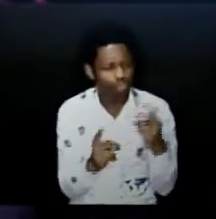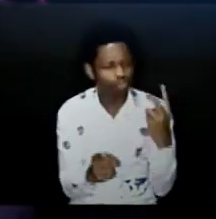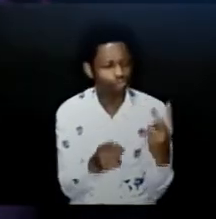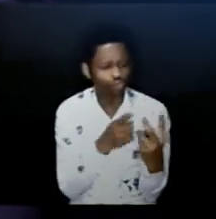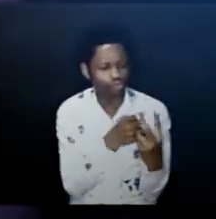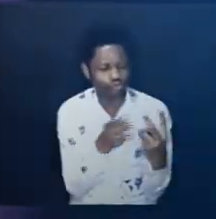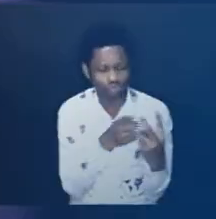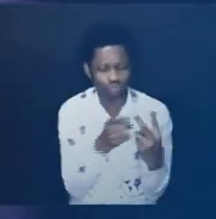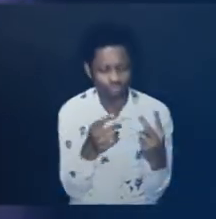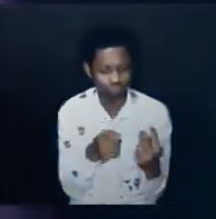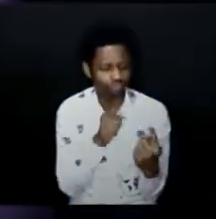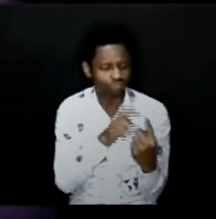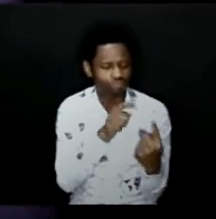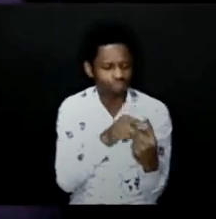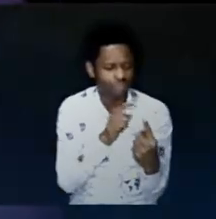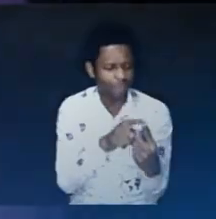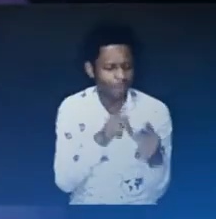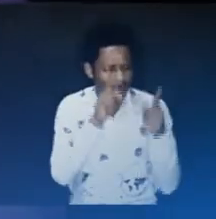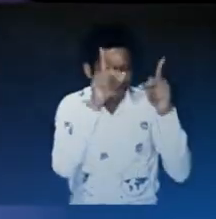Incompetence.